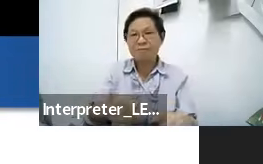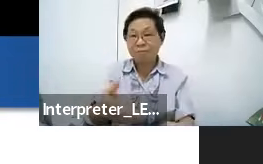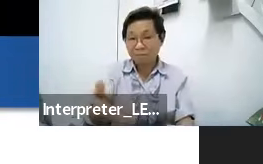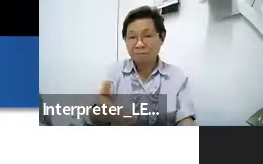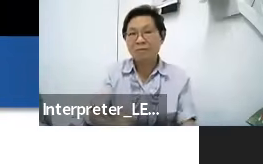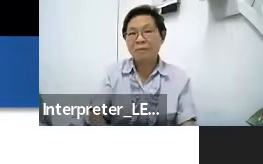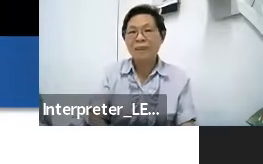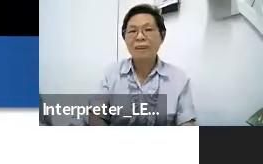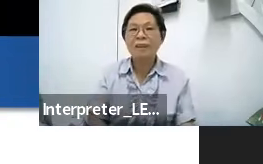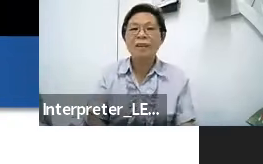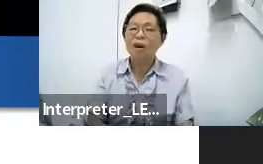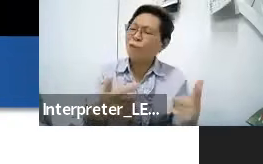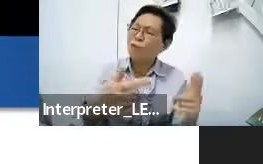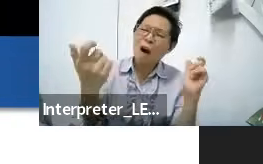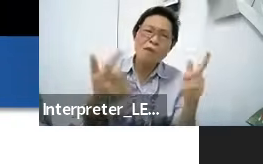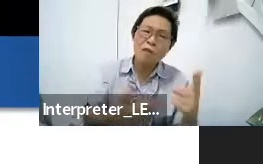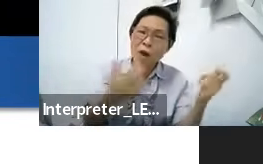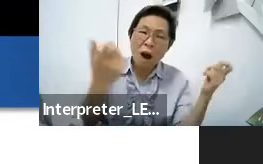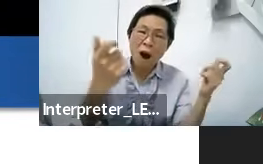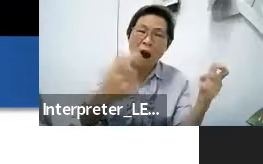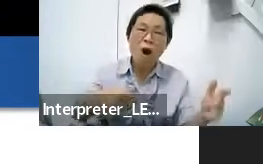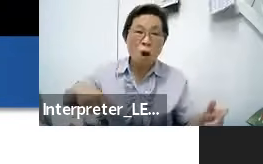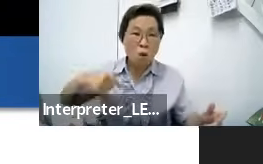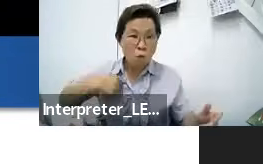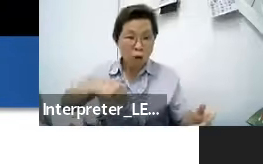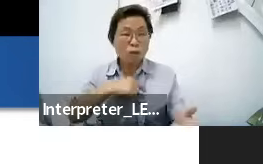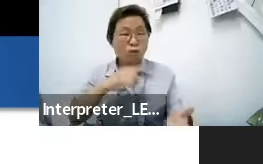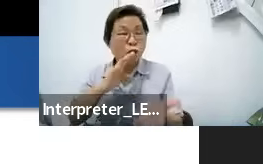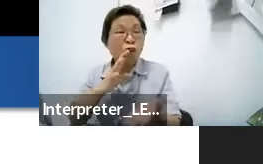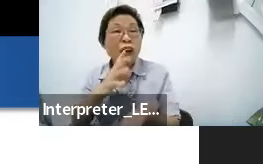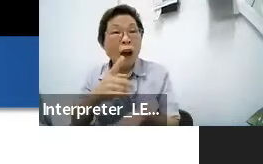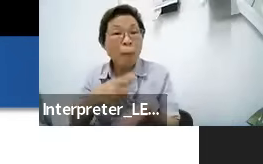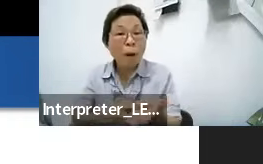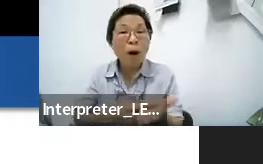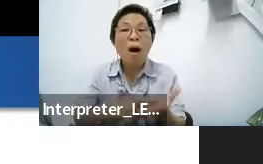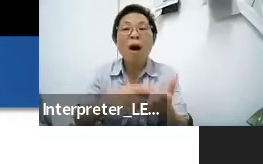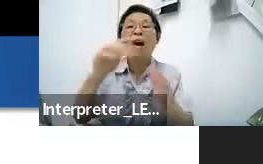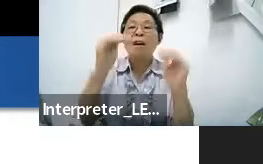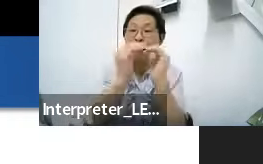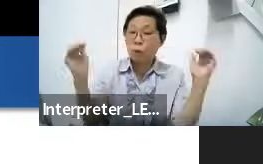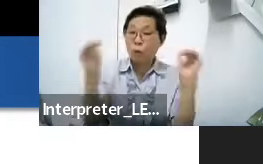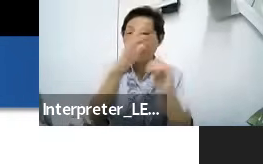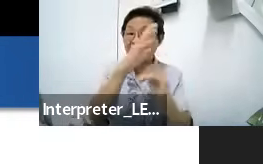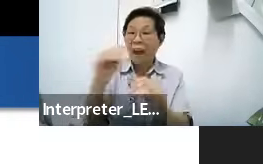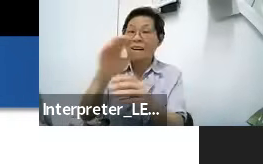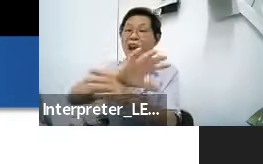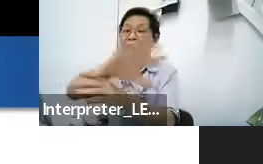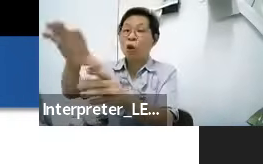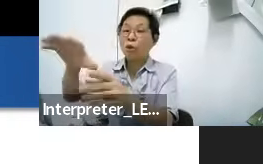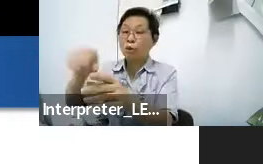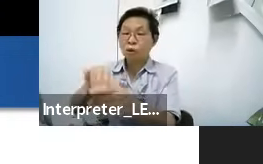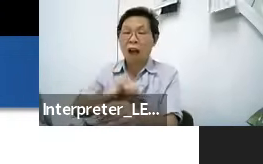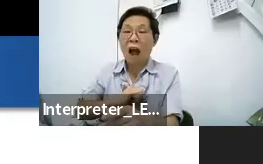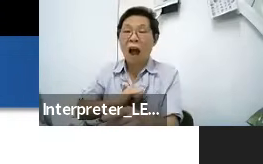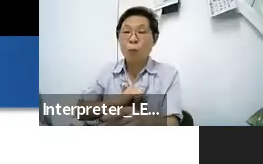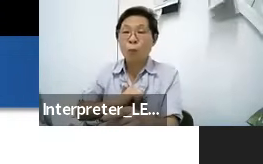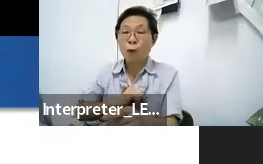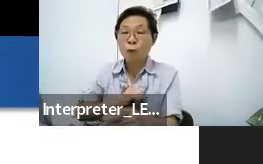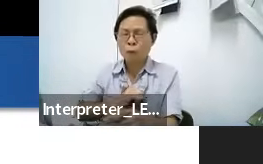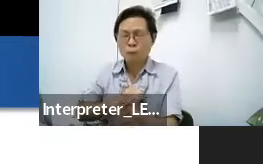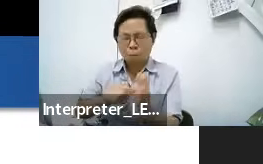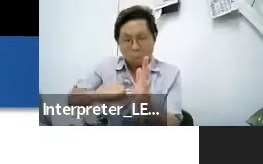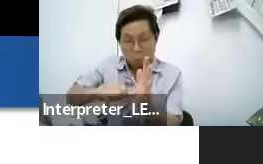just very quickly, as we are talking about equity and inclusion, I would just like to reiterate that every